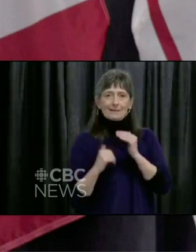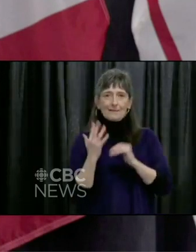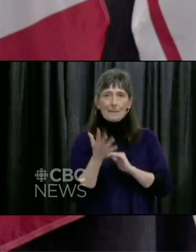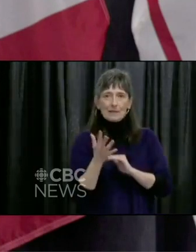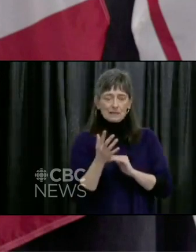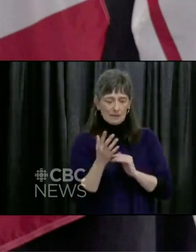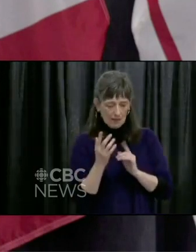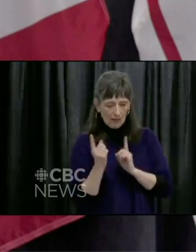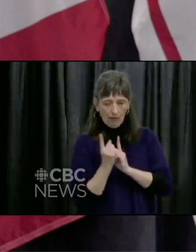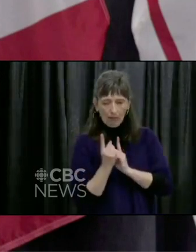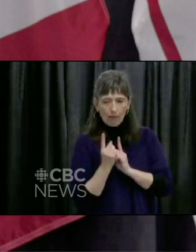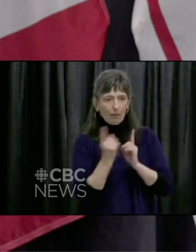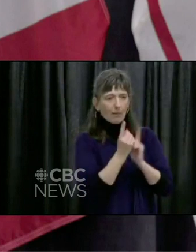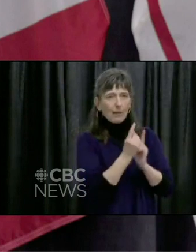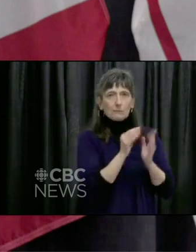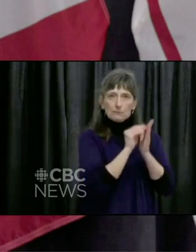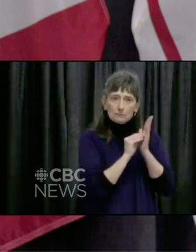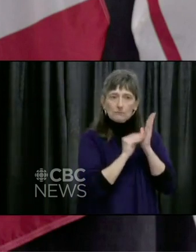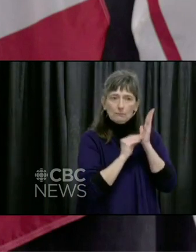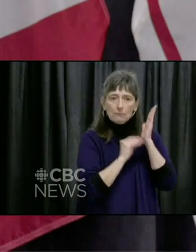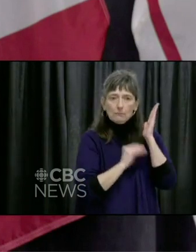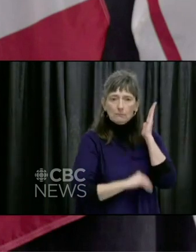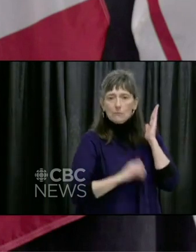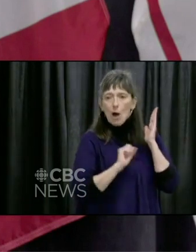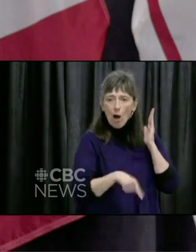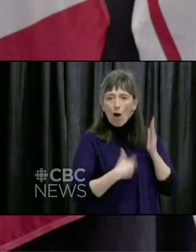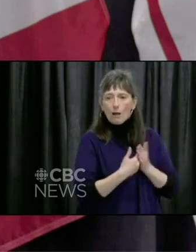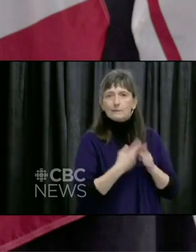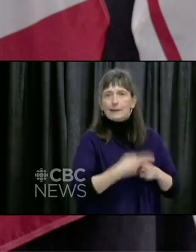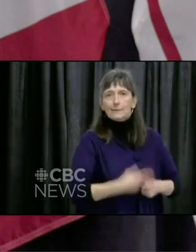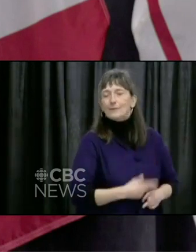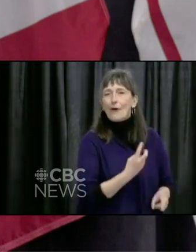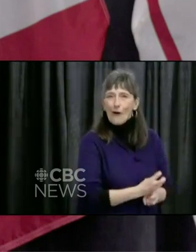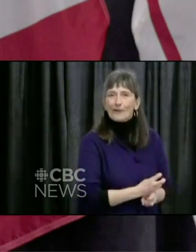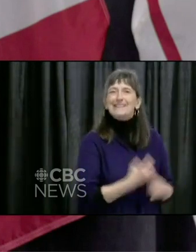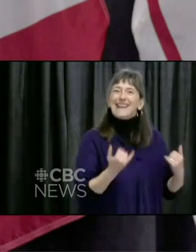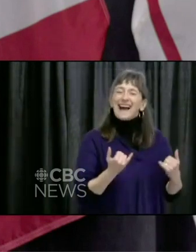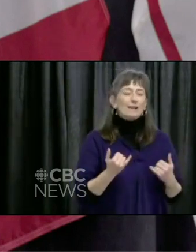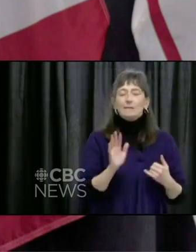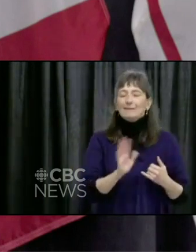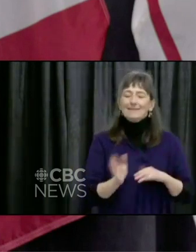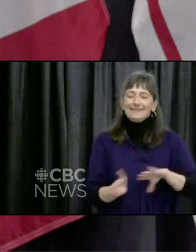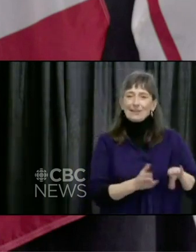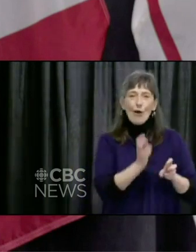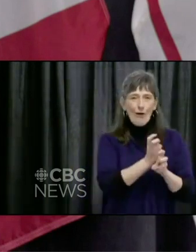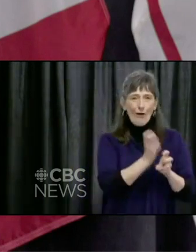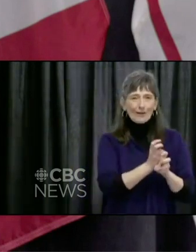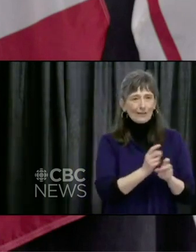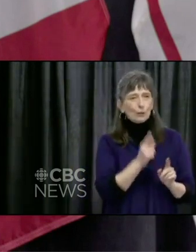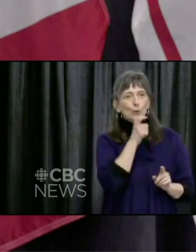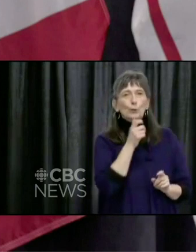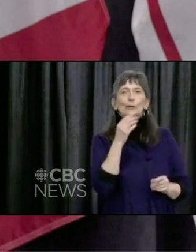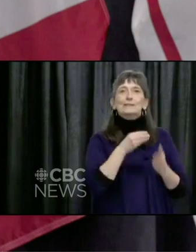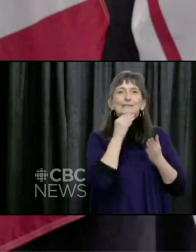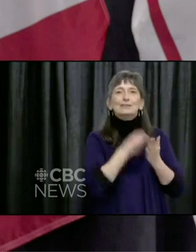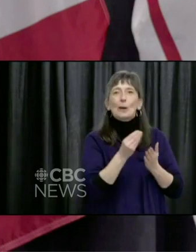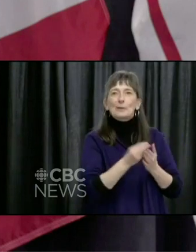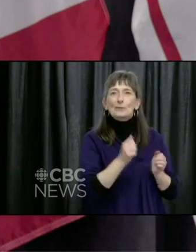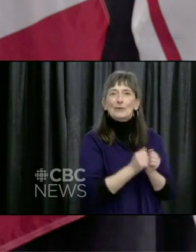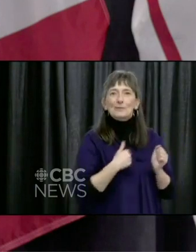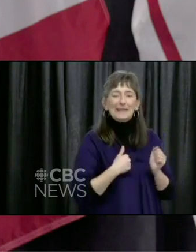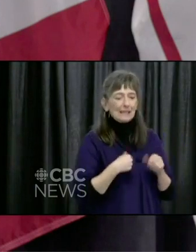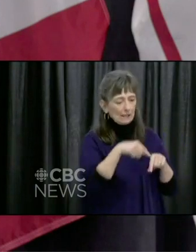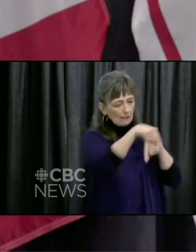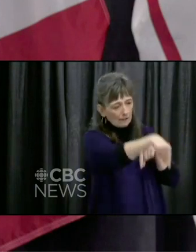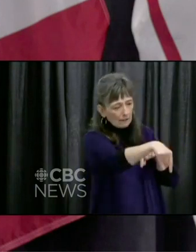to identify individuals rather than the guy in the grey jacket, 6 paces ahead of me in Dominion. That would